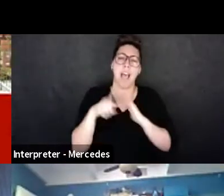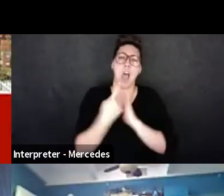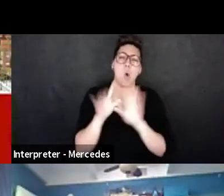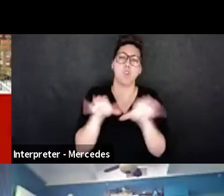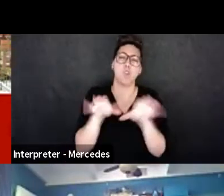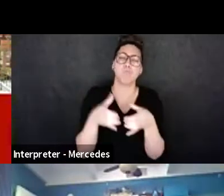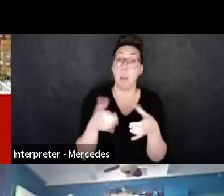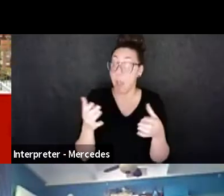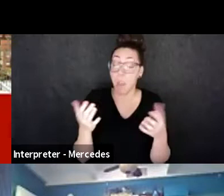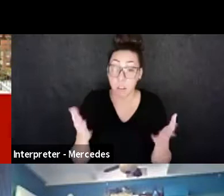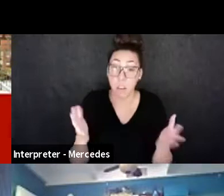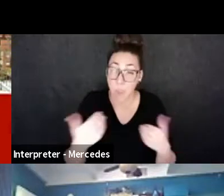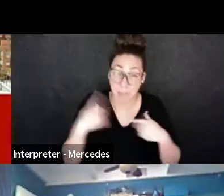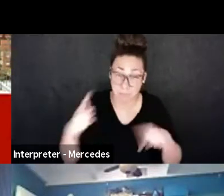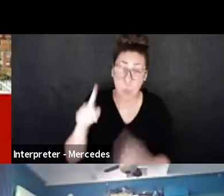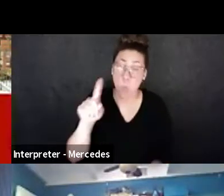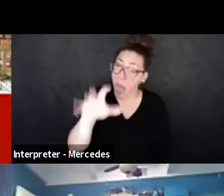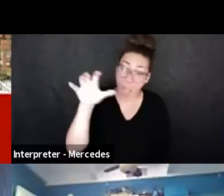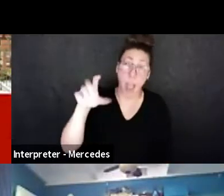logged hundreds of student